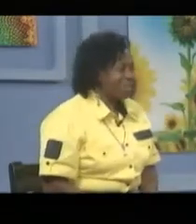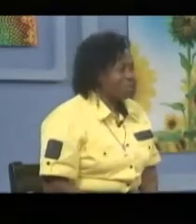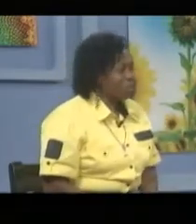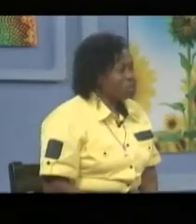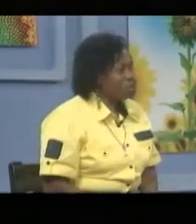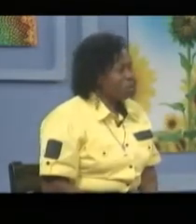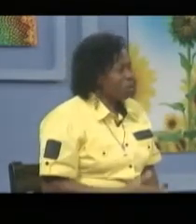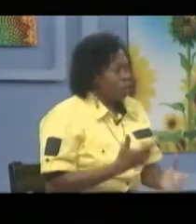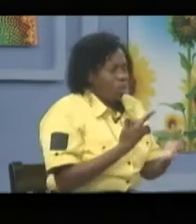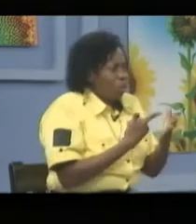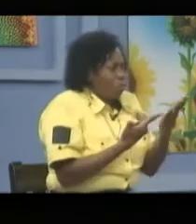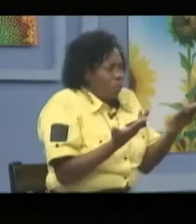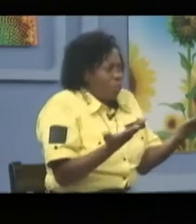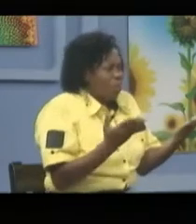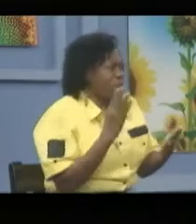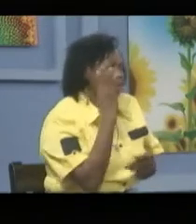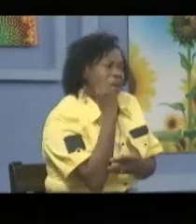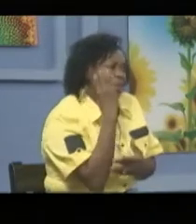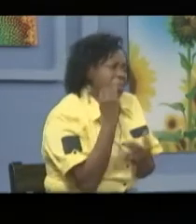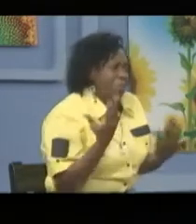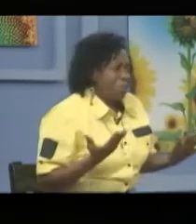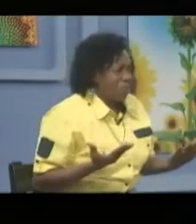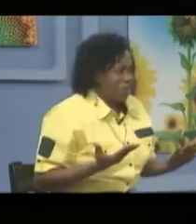What's it been like? What's your favorite part?